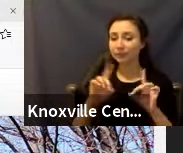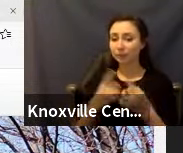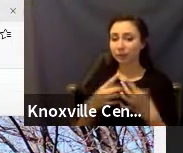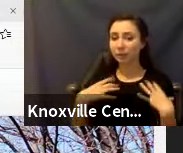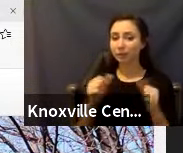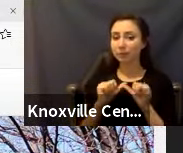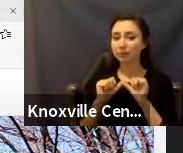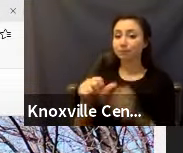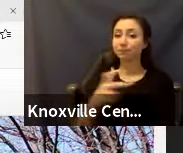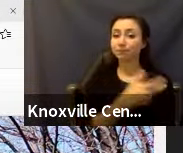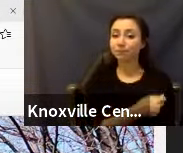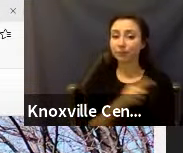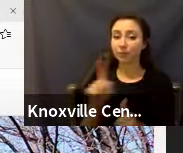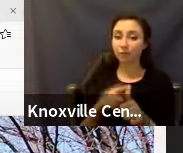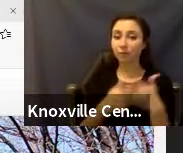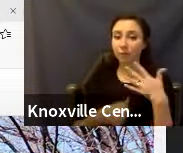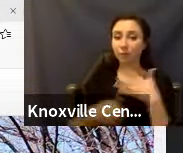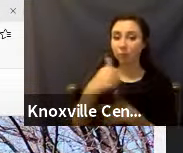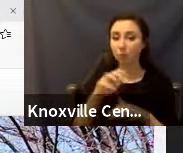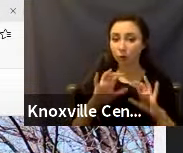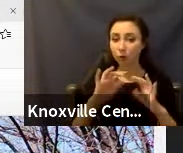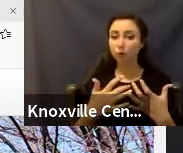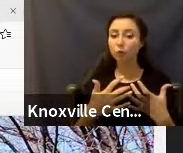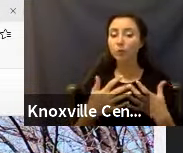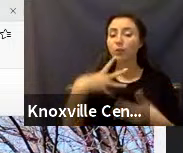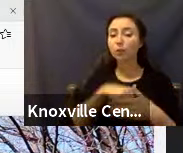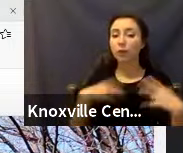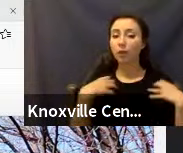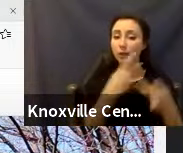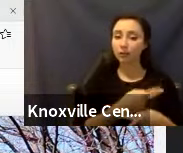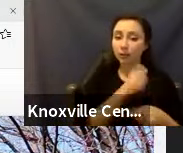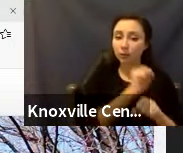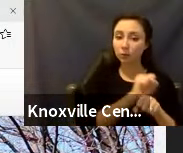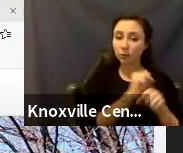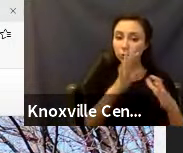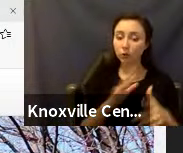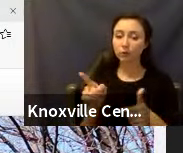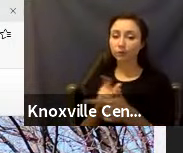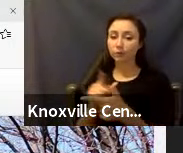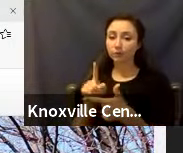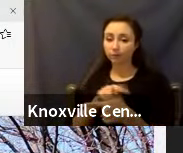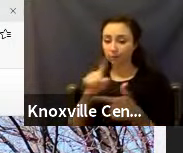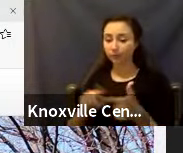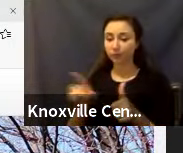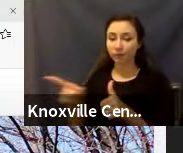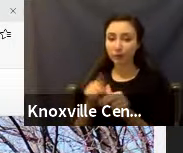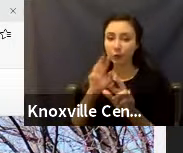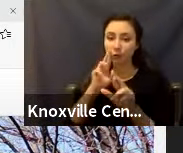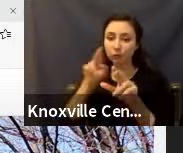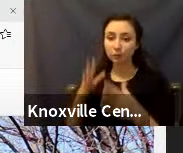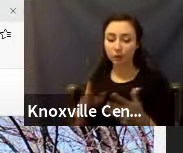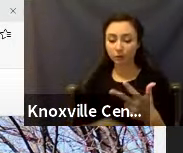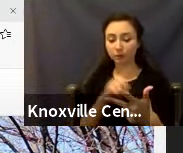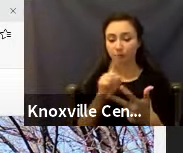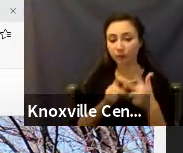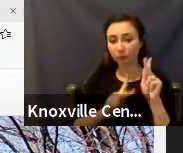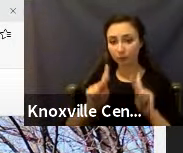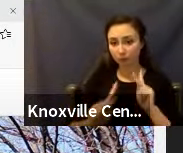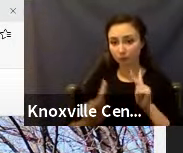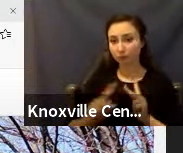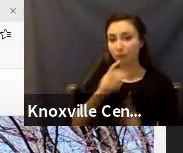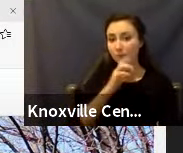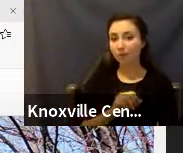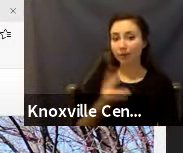those in first priority groups, including healthcare workers, first responders, and those 75 or older. For a full list